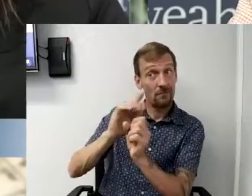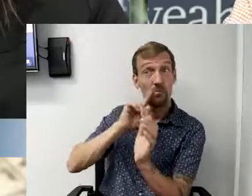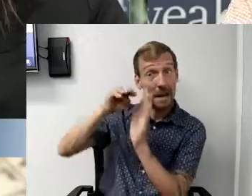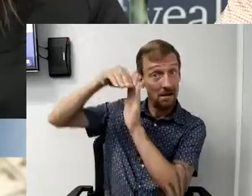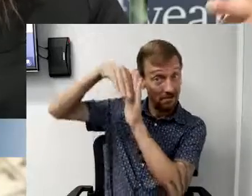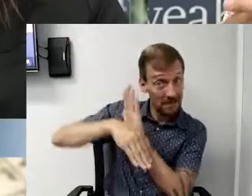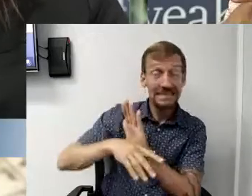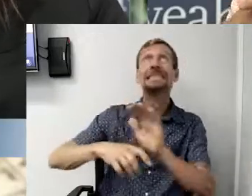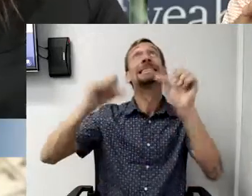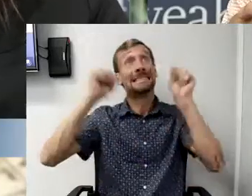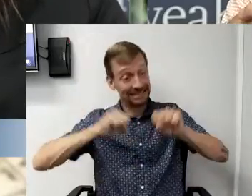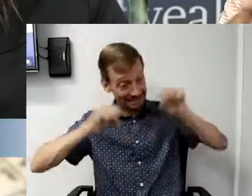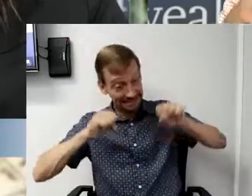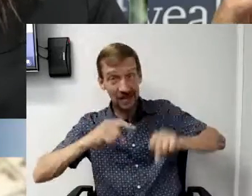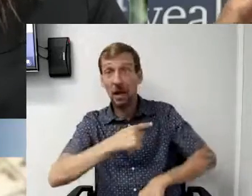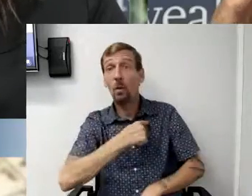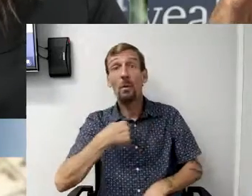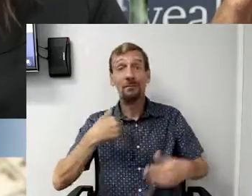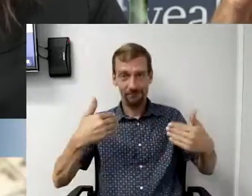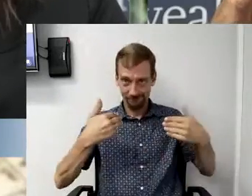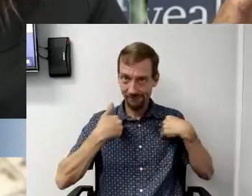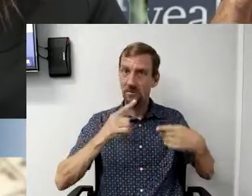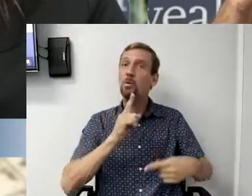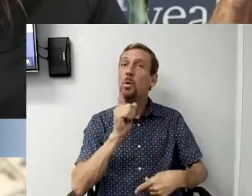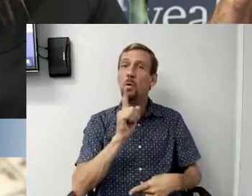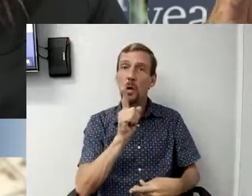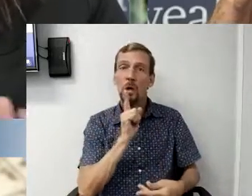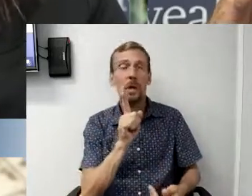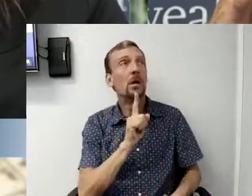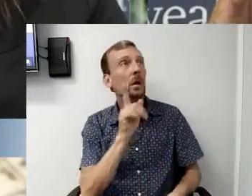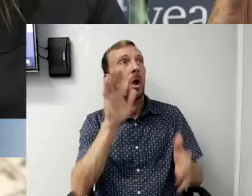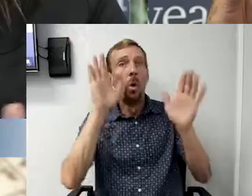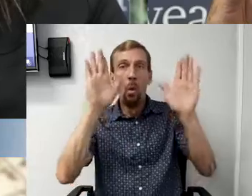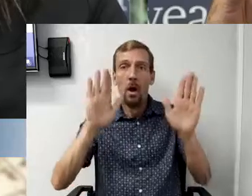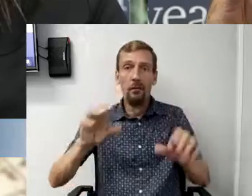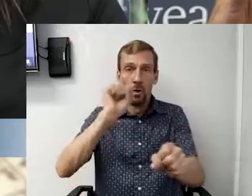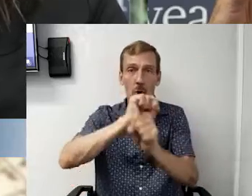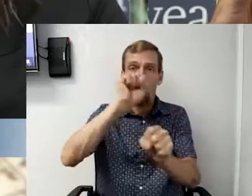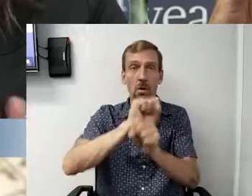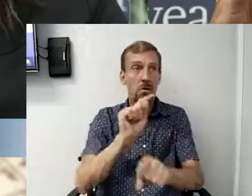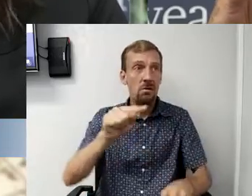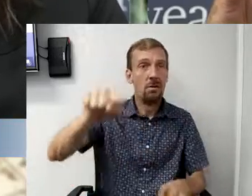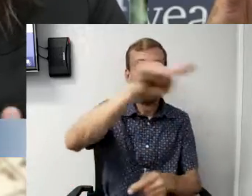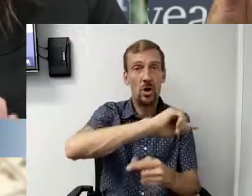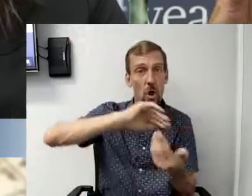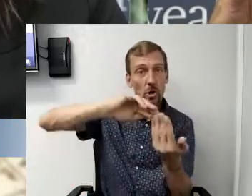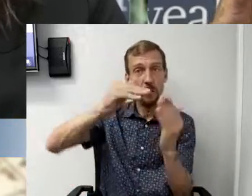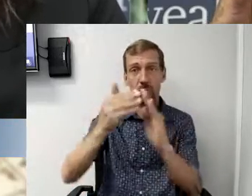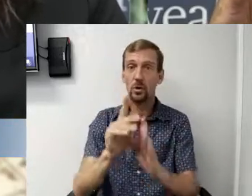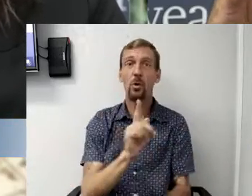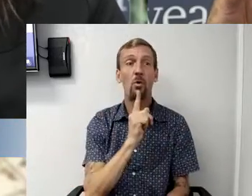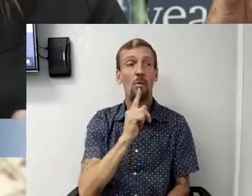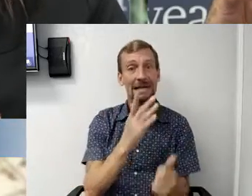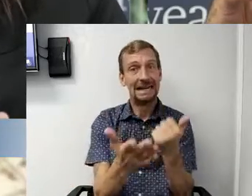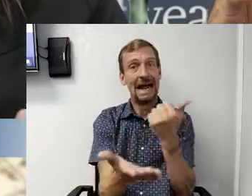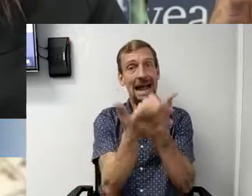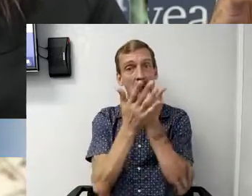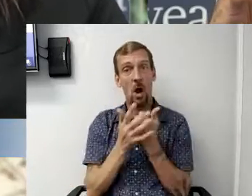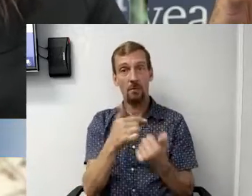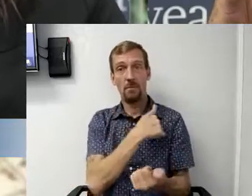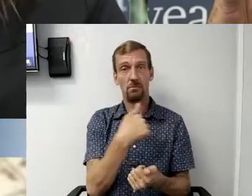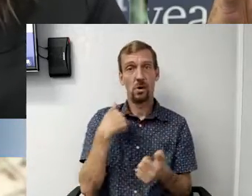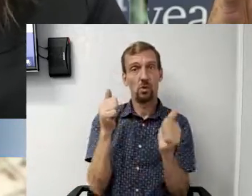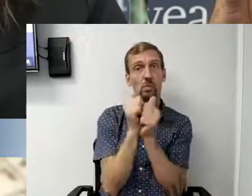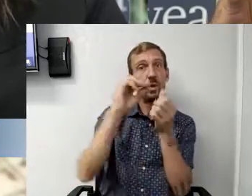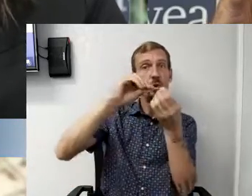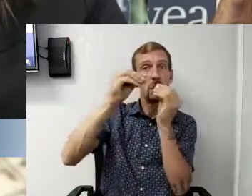have. There's been significant work this month by our community. That's the only place to contribute this reduction